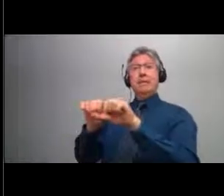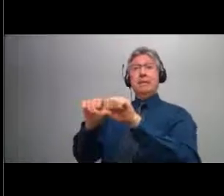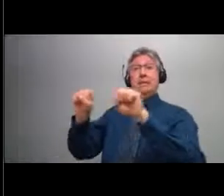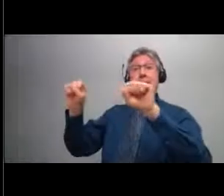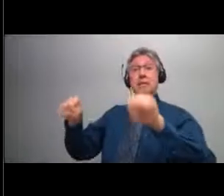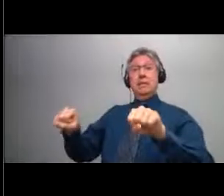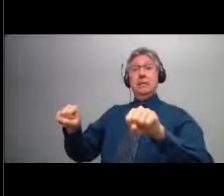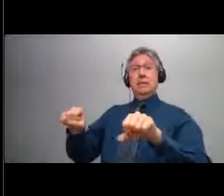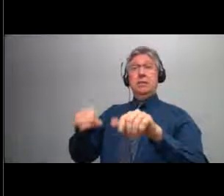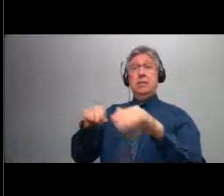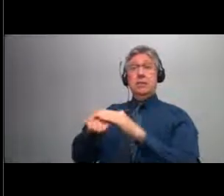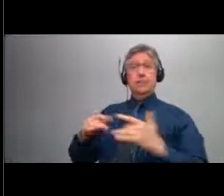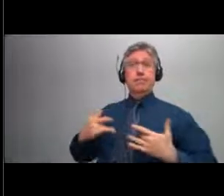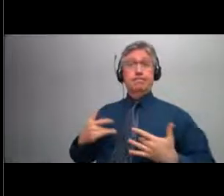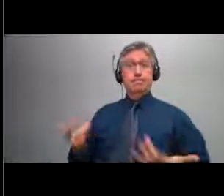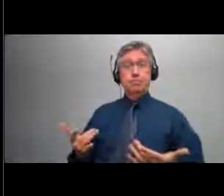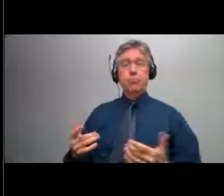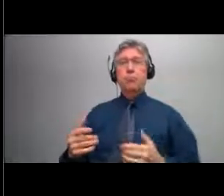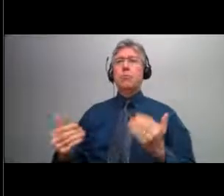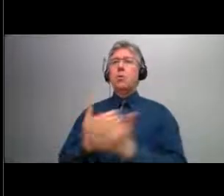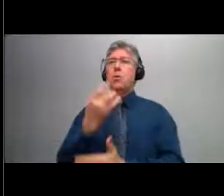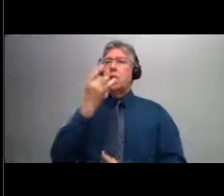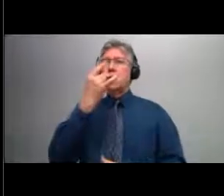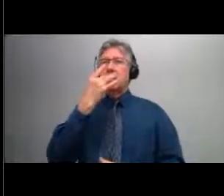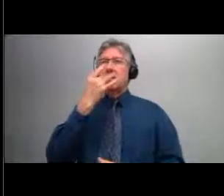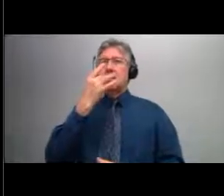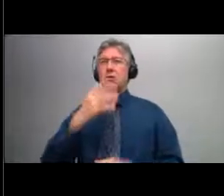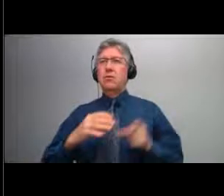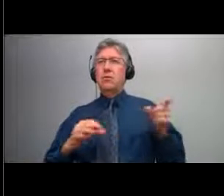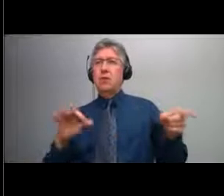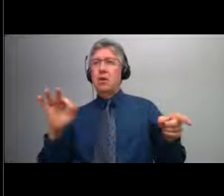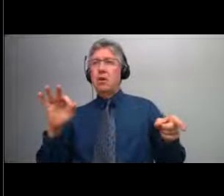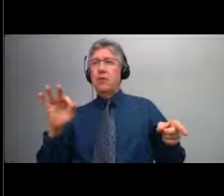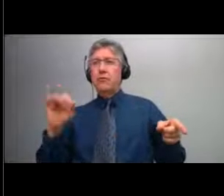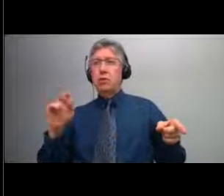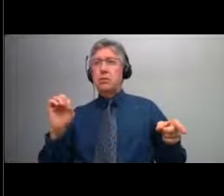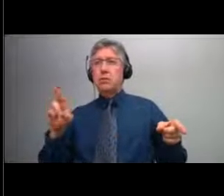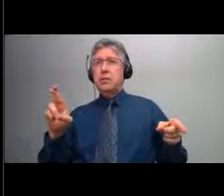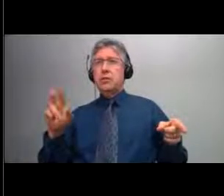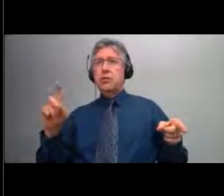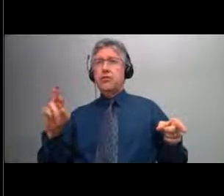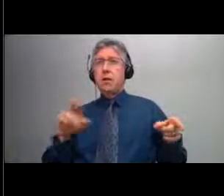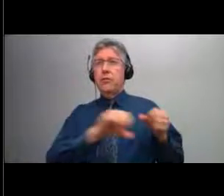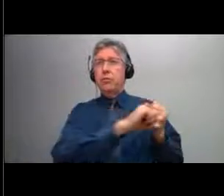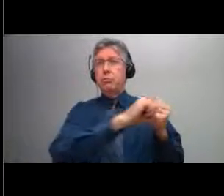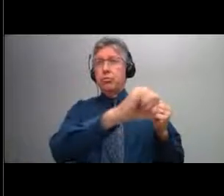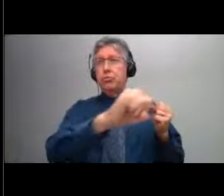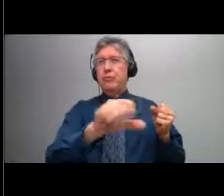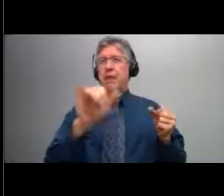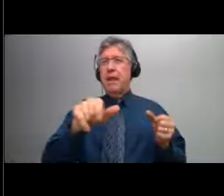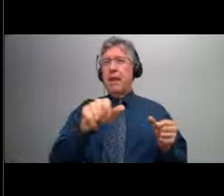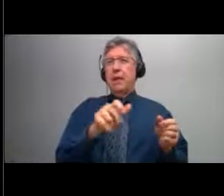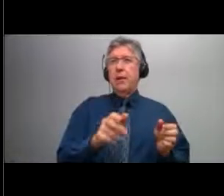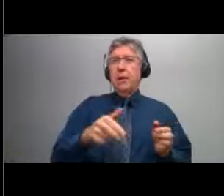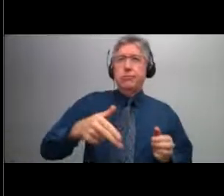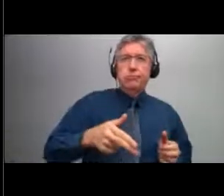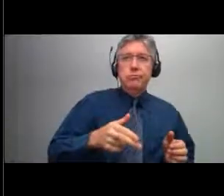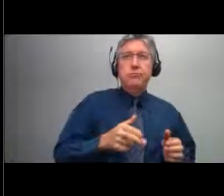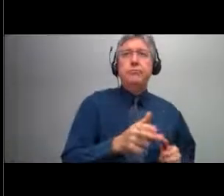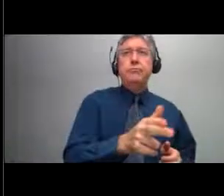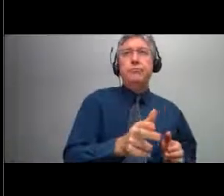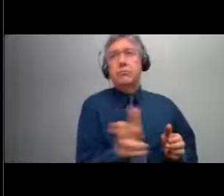project would add a new signal to connect the Frontier Drive extension at the Jug Handle intersection on the